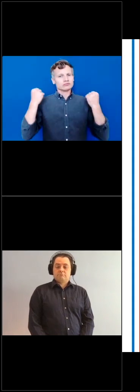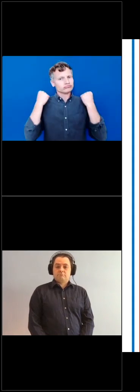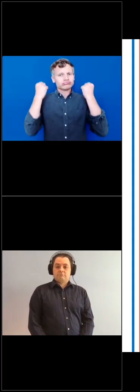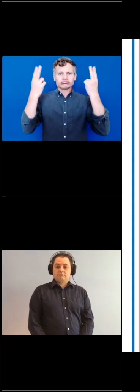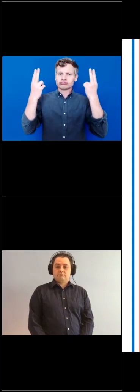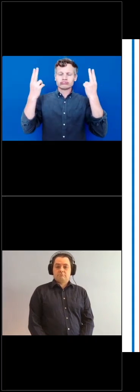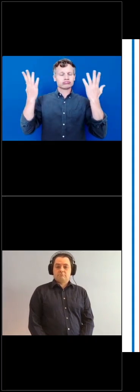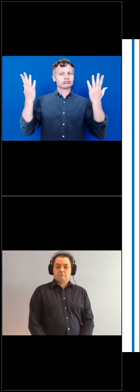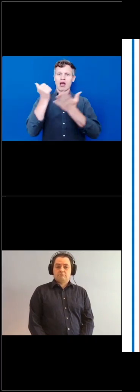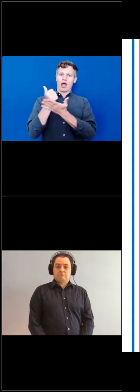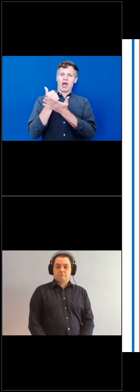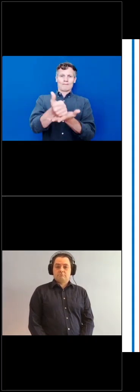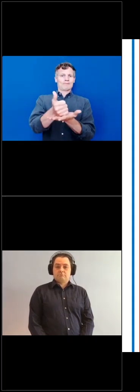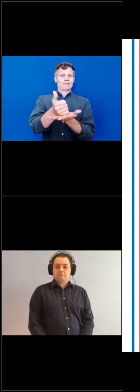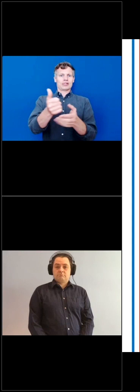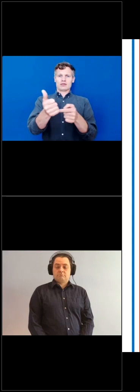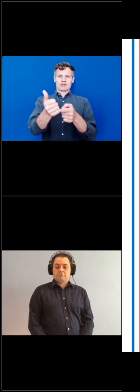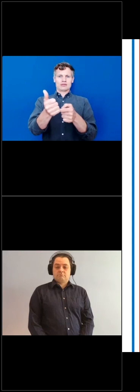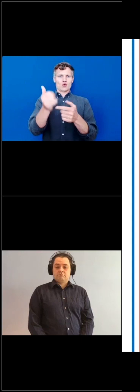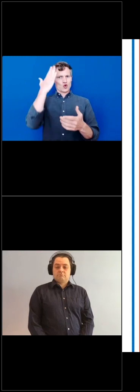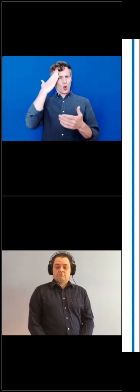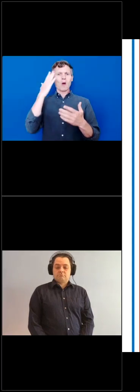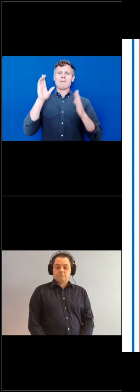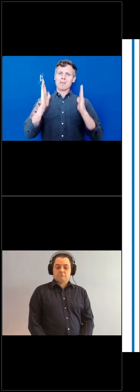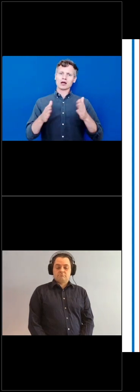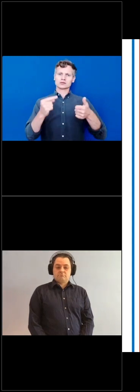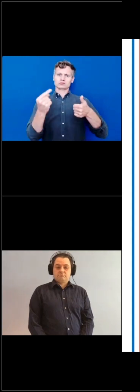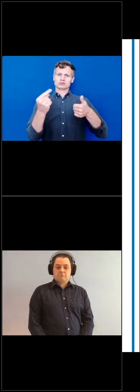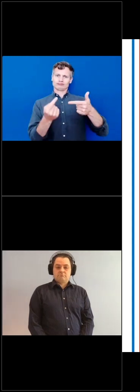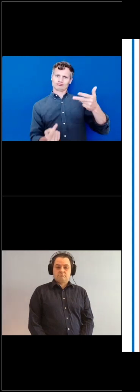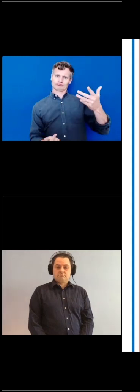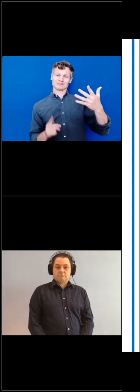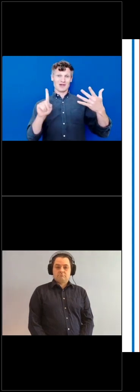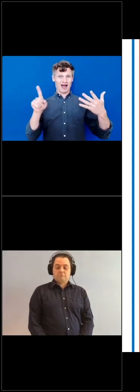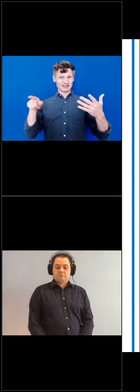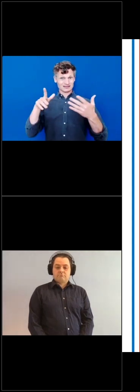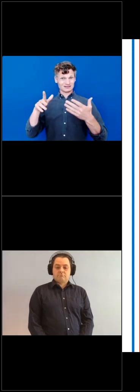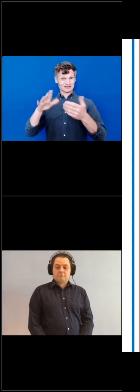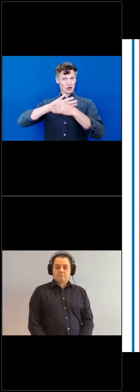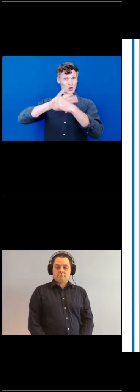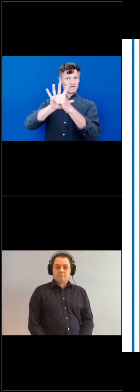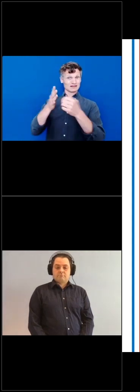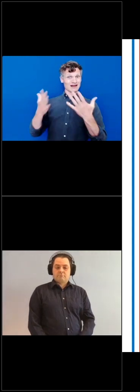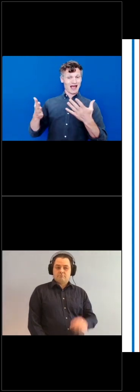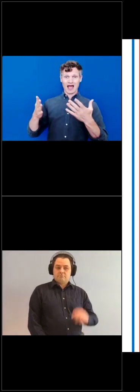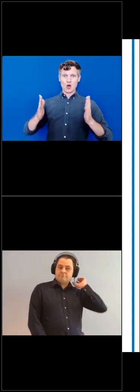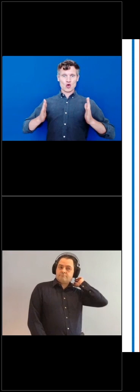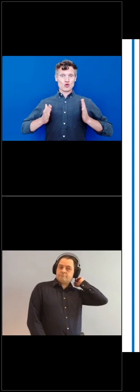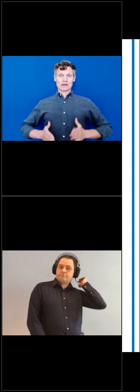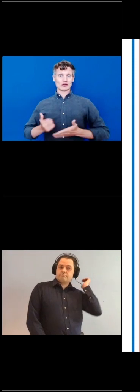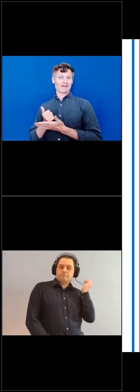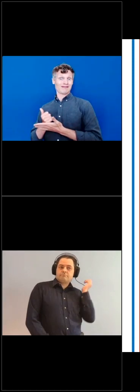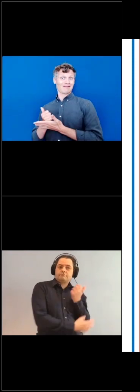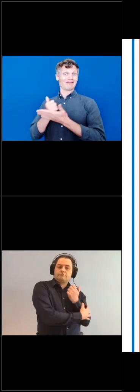actors. Yet we see as well within the COVID response that the humanitarian services are not yet sufficiently